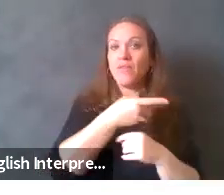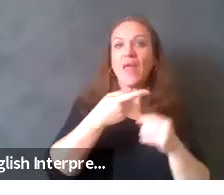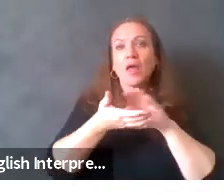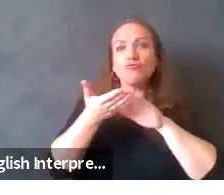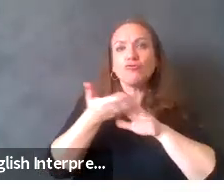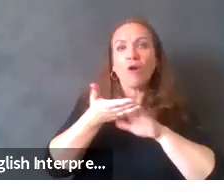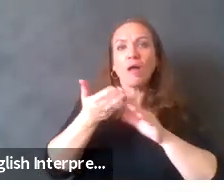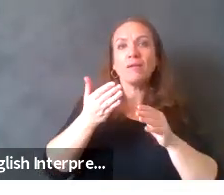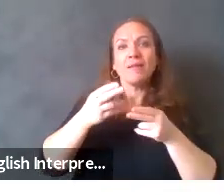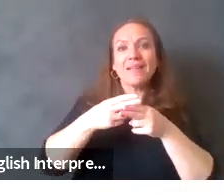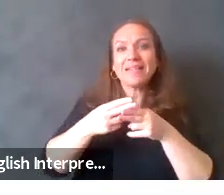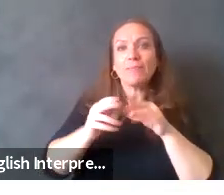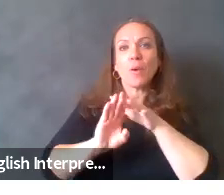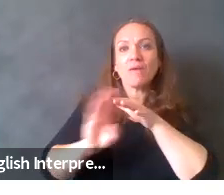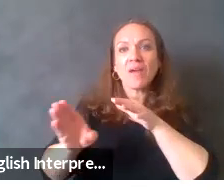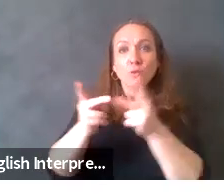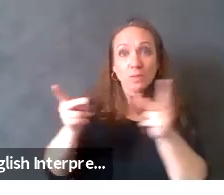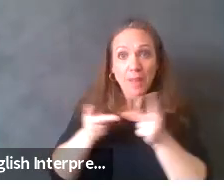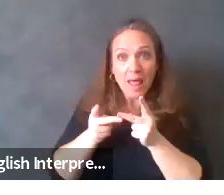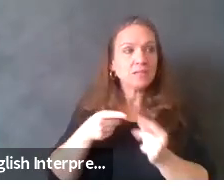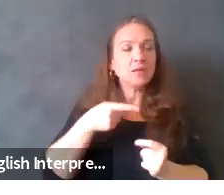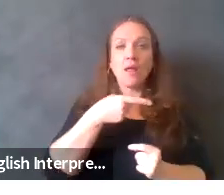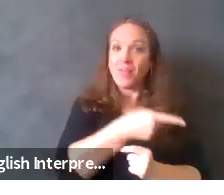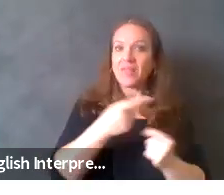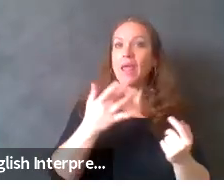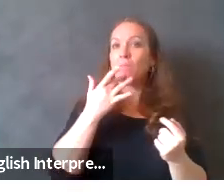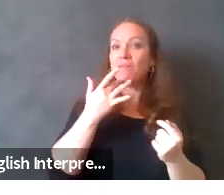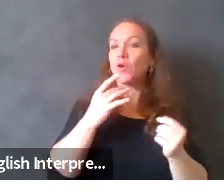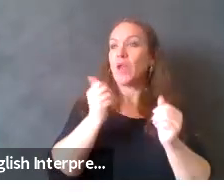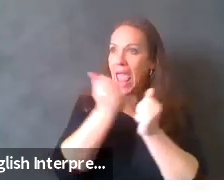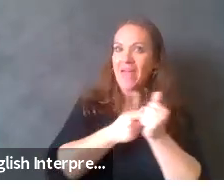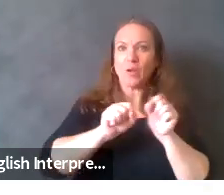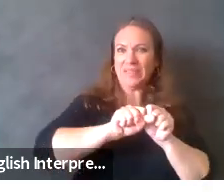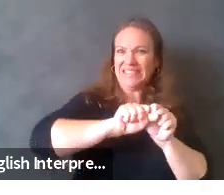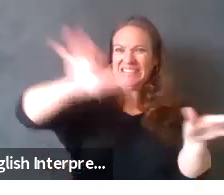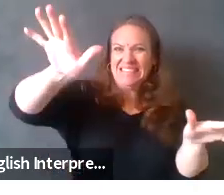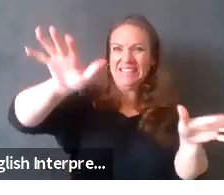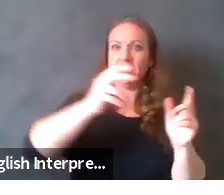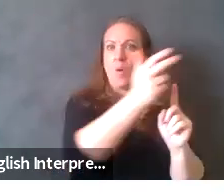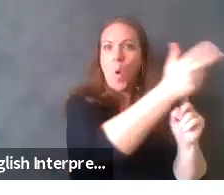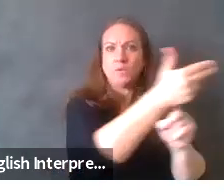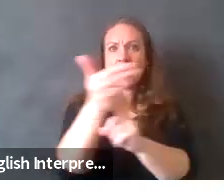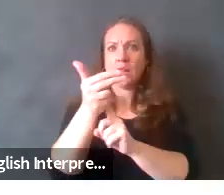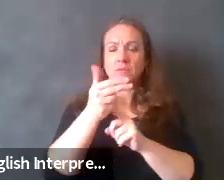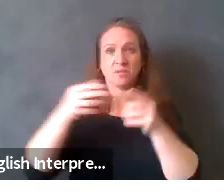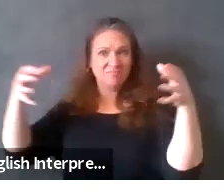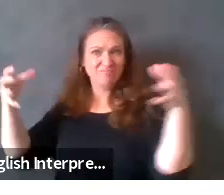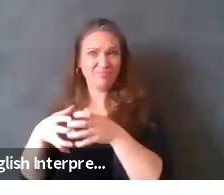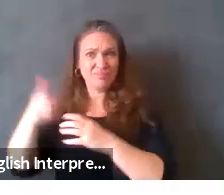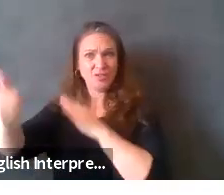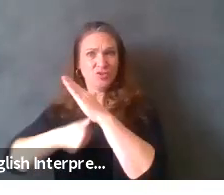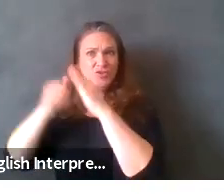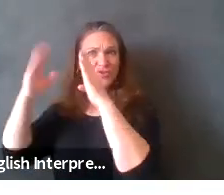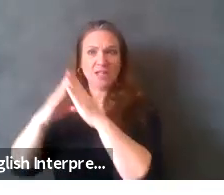points, wanted to move everyone into a non-congregate setting as quickly as possible. So again, it's